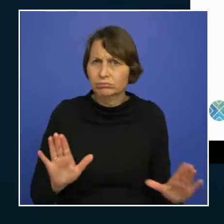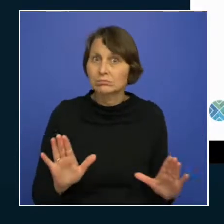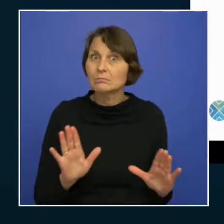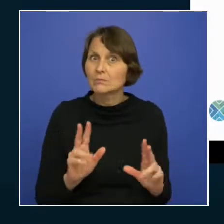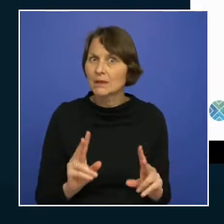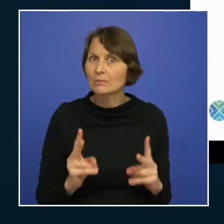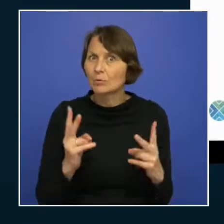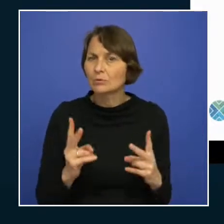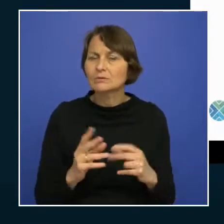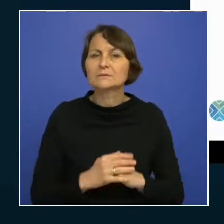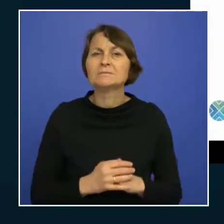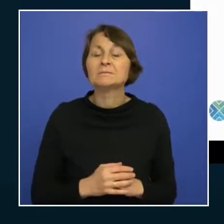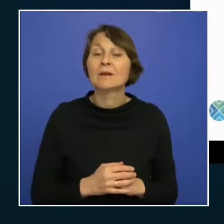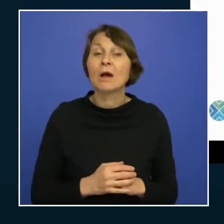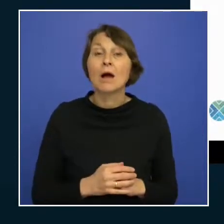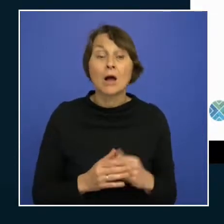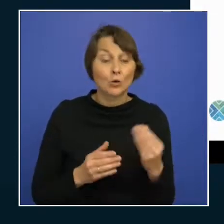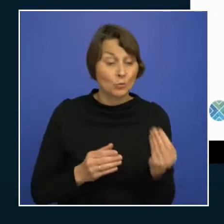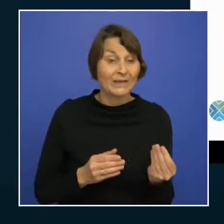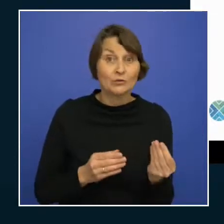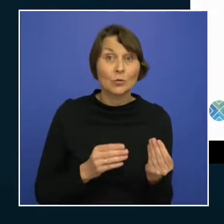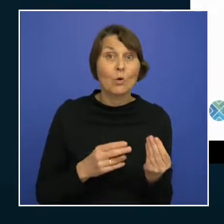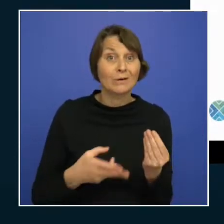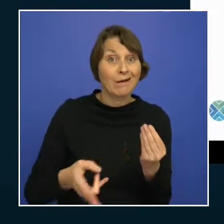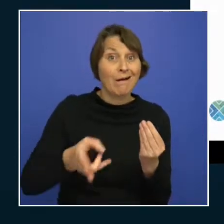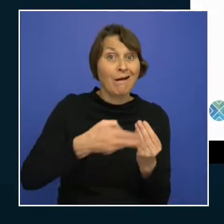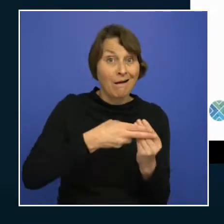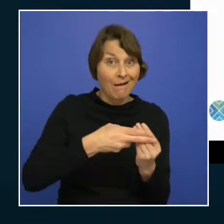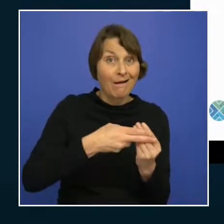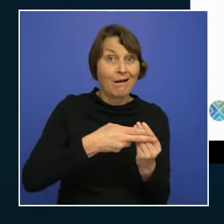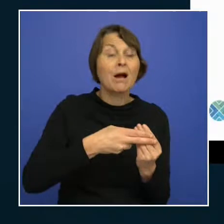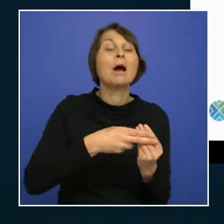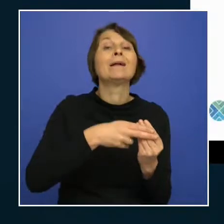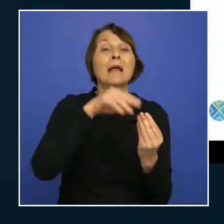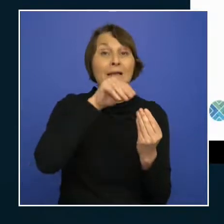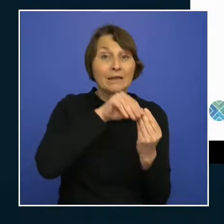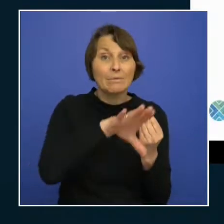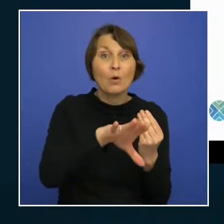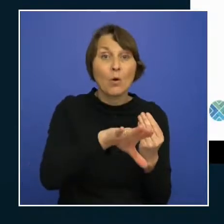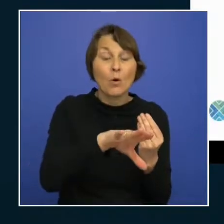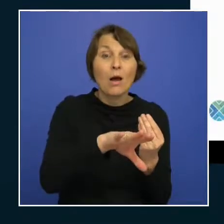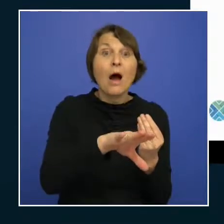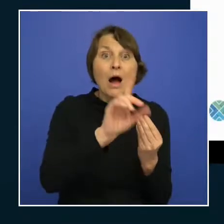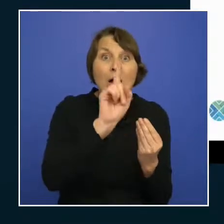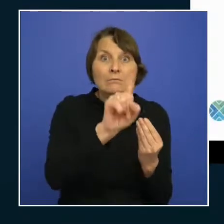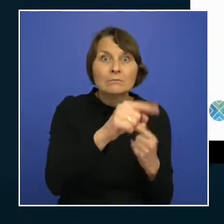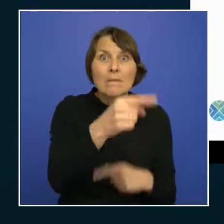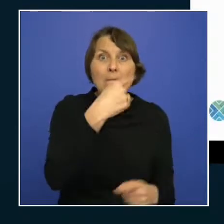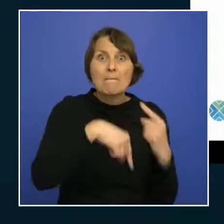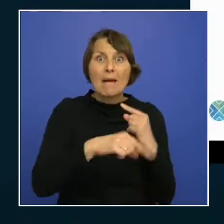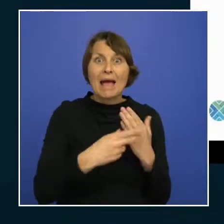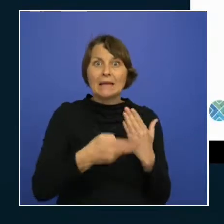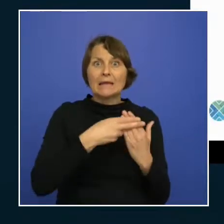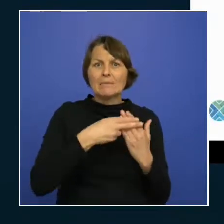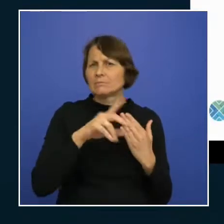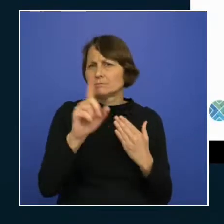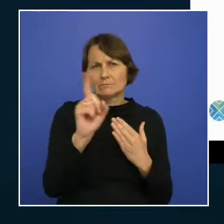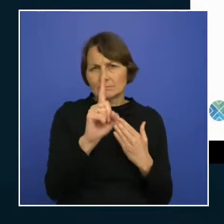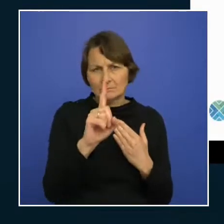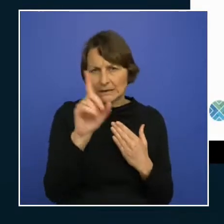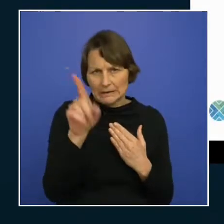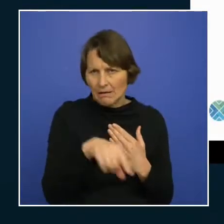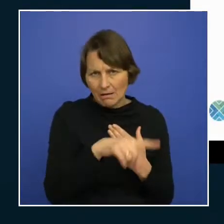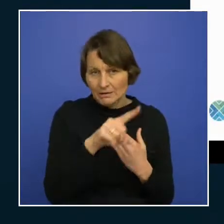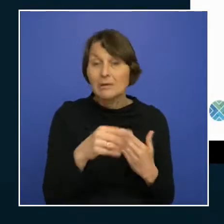you cannot rename your resources after you deploy them. So it's really good to think about that beforehand.